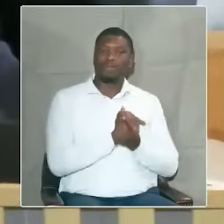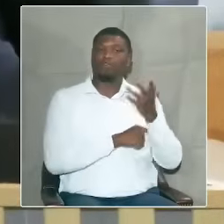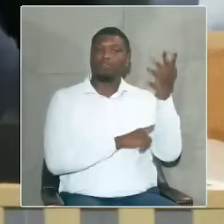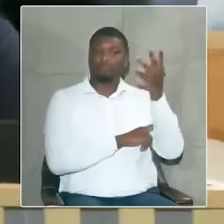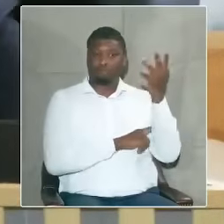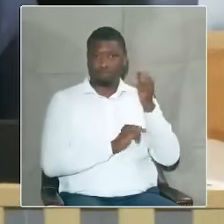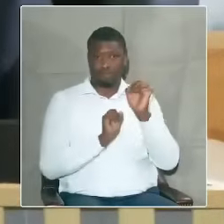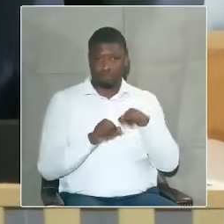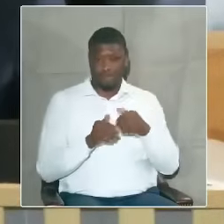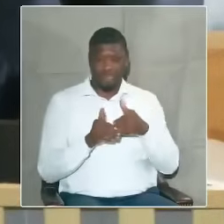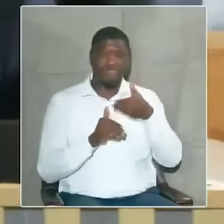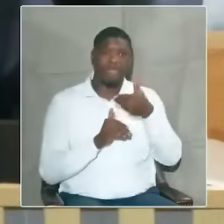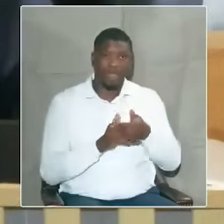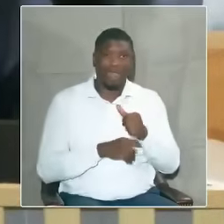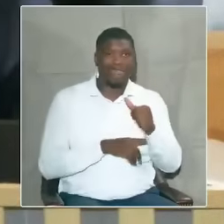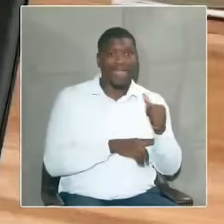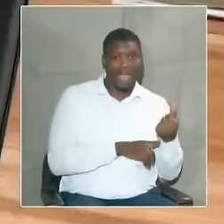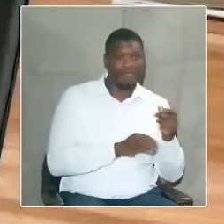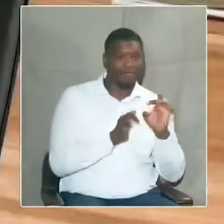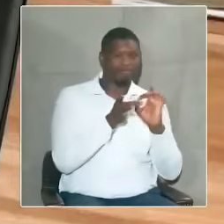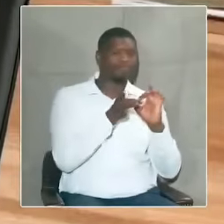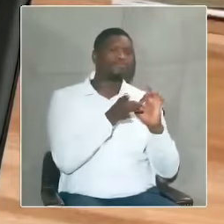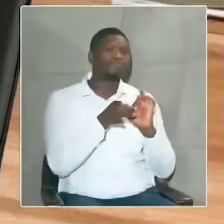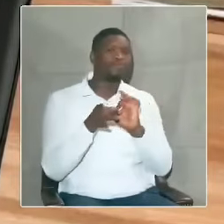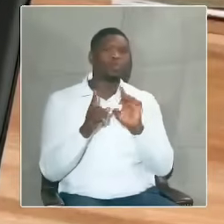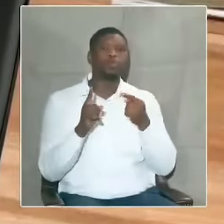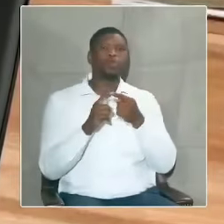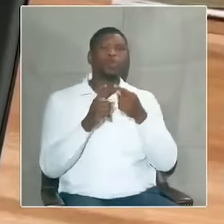copy. And then the other one relates